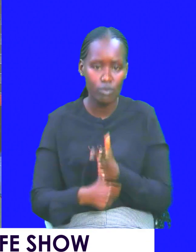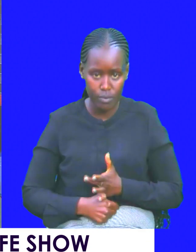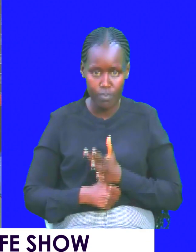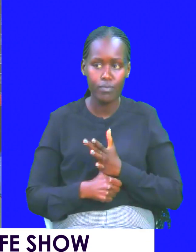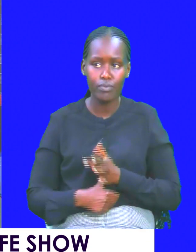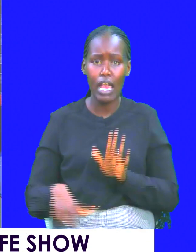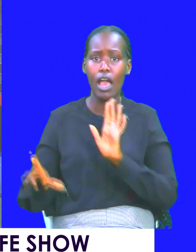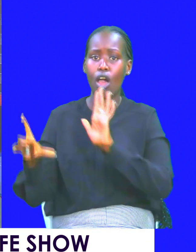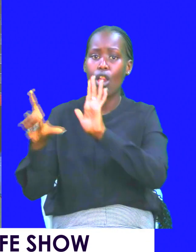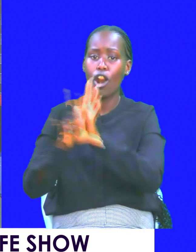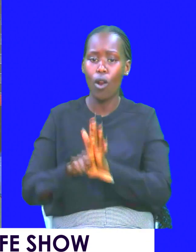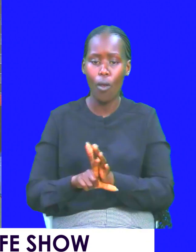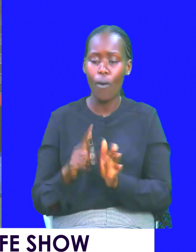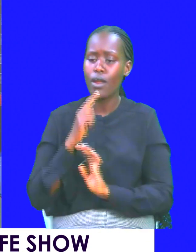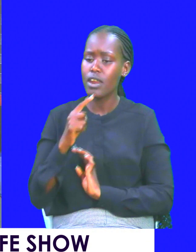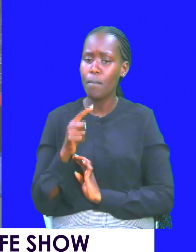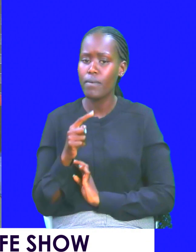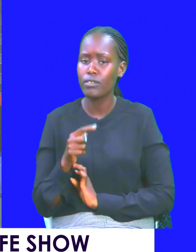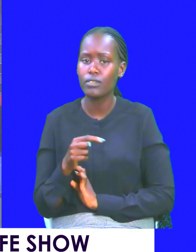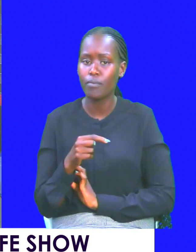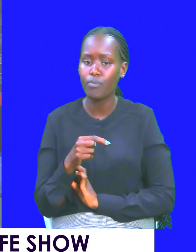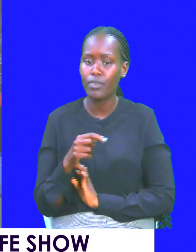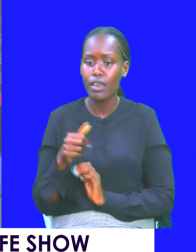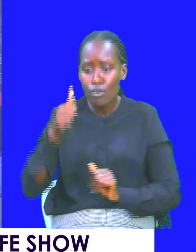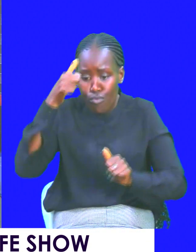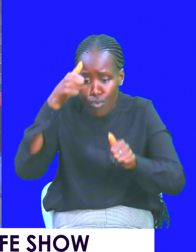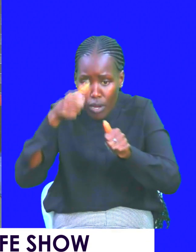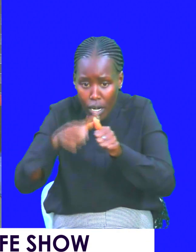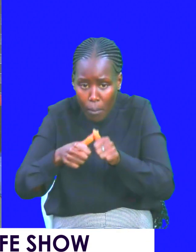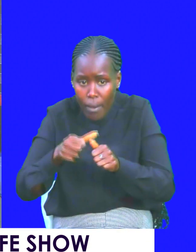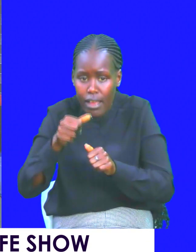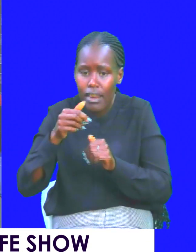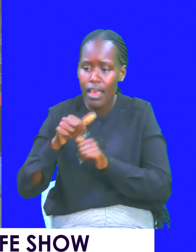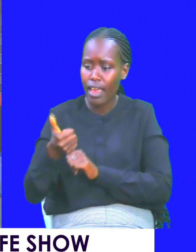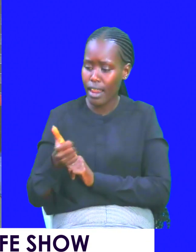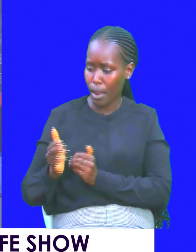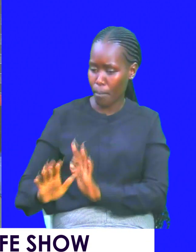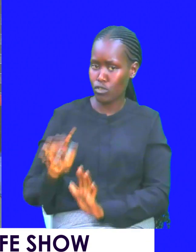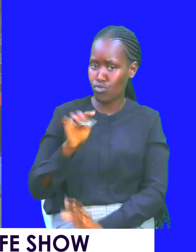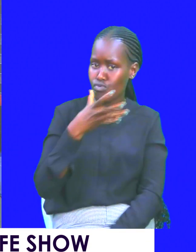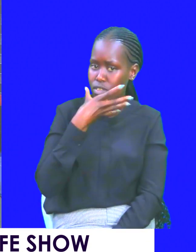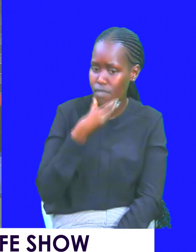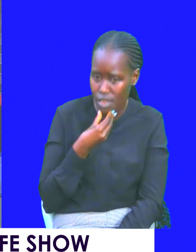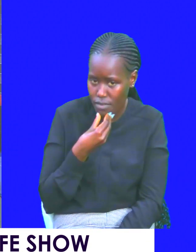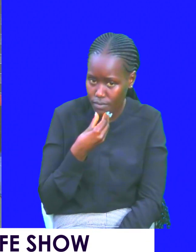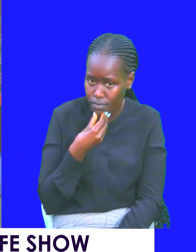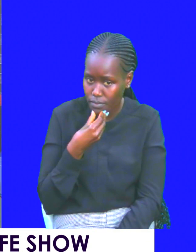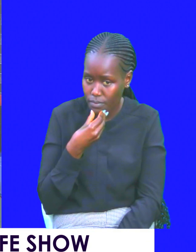Legitimacy demands that you don't need to remind anybody you're the father. Let me say that again.